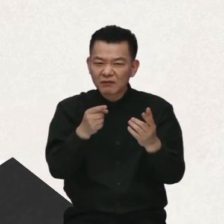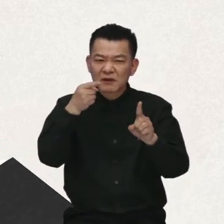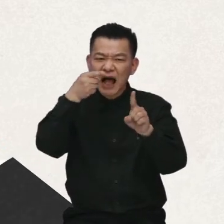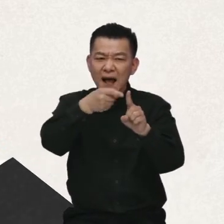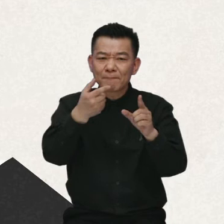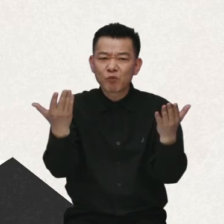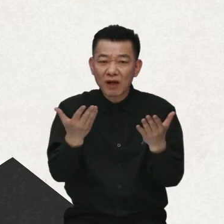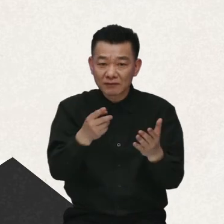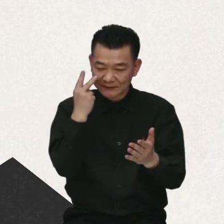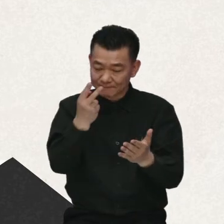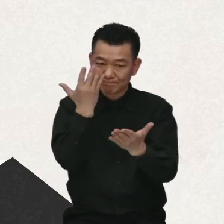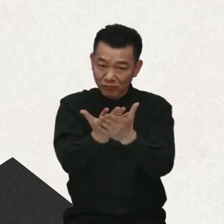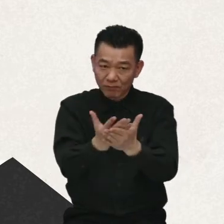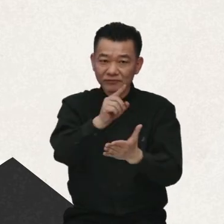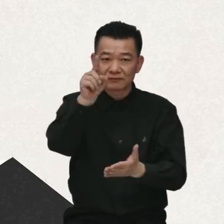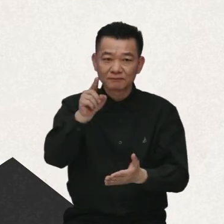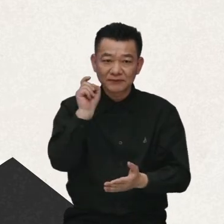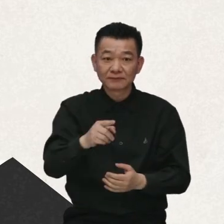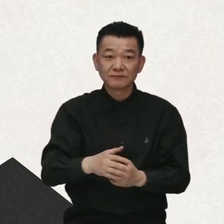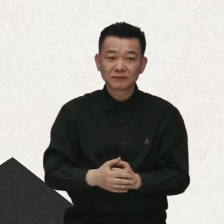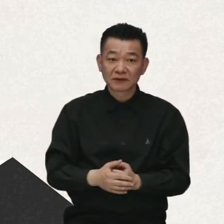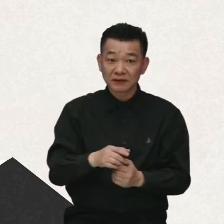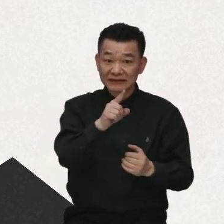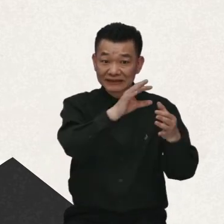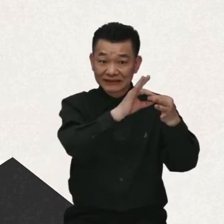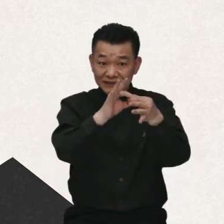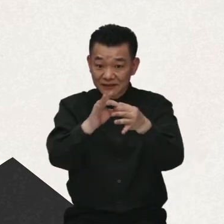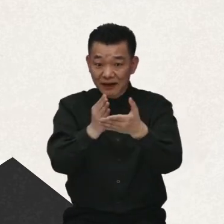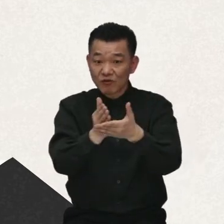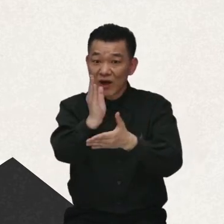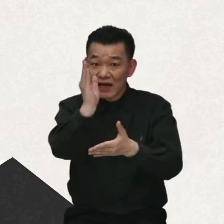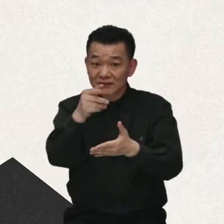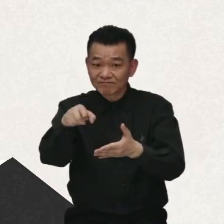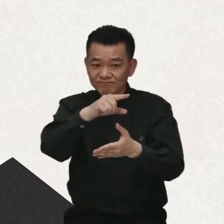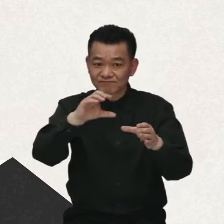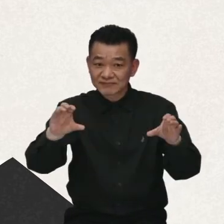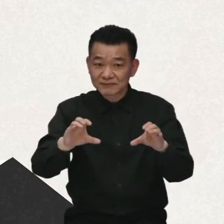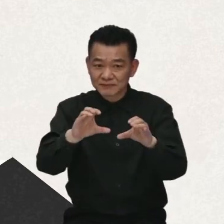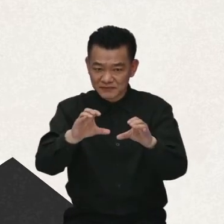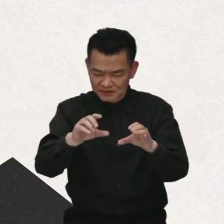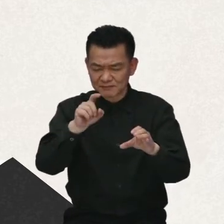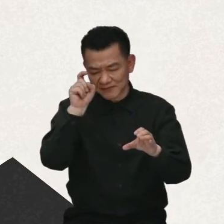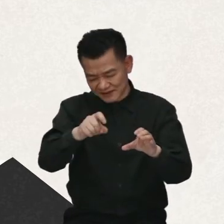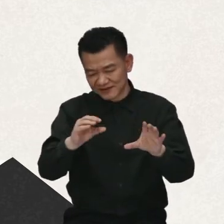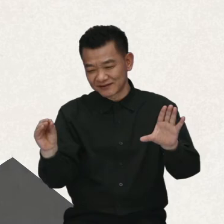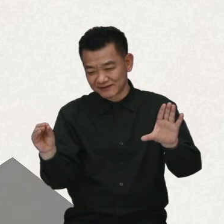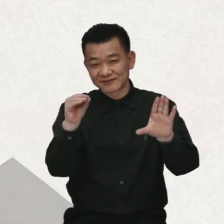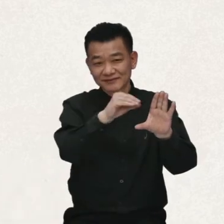used would be important. Guaranteeing these rights can also be seen to be included in this article.